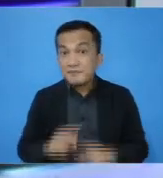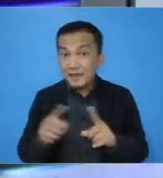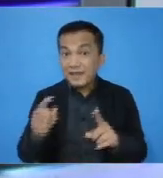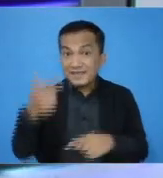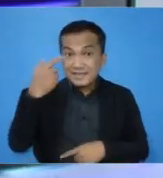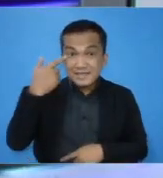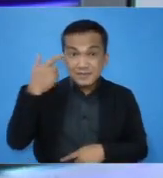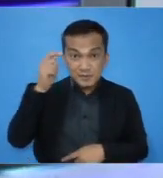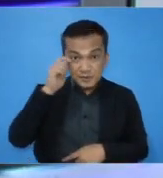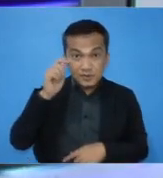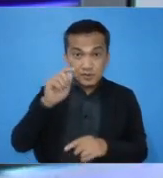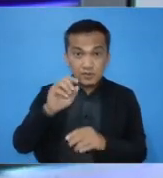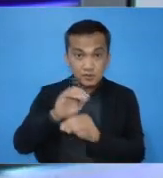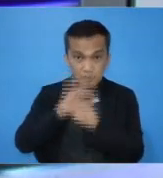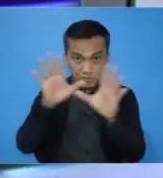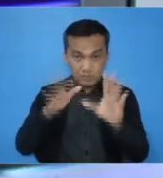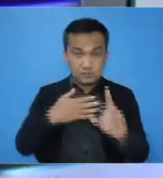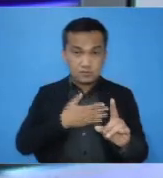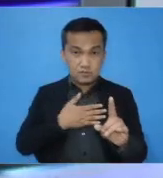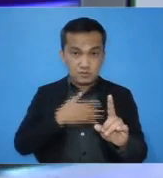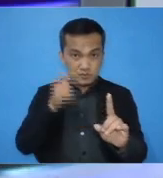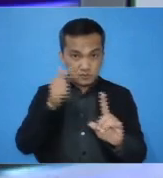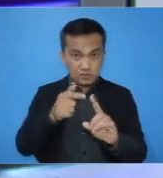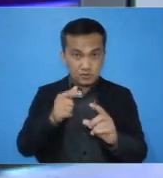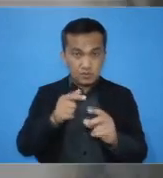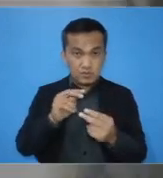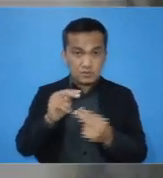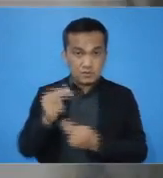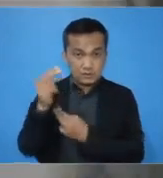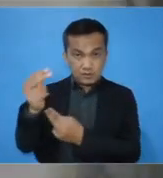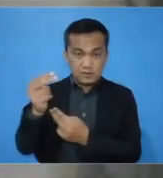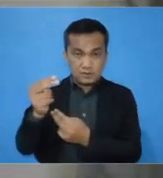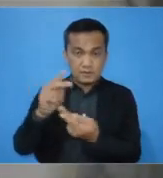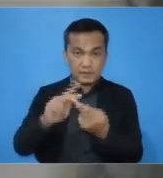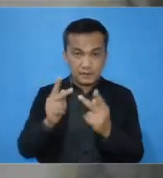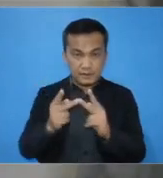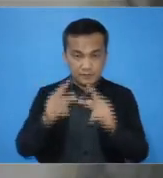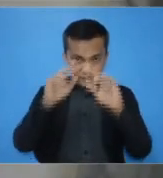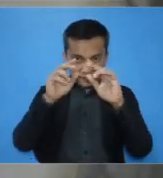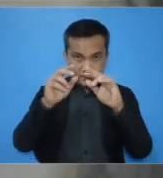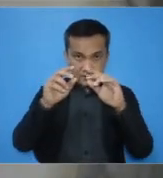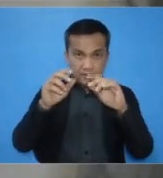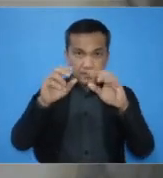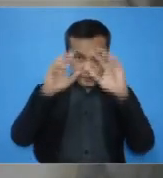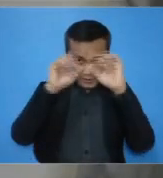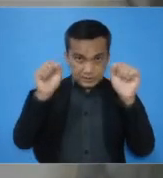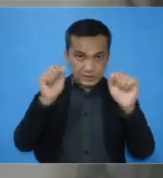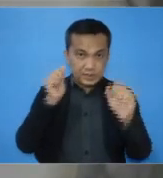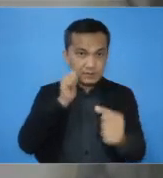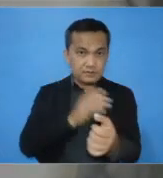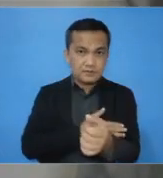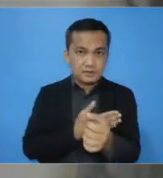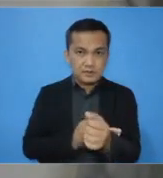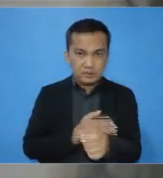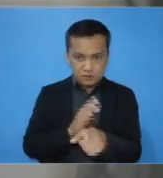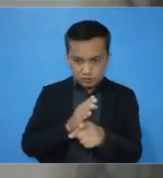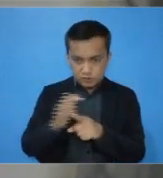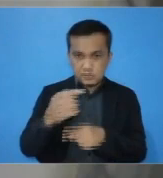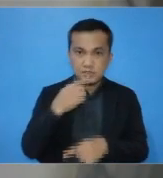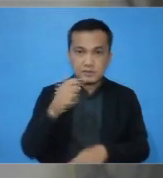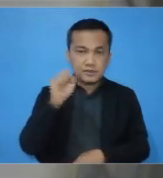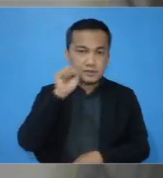malinaw ang intensyong tumakbo at makatandem ang presidential daughter, diretsahan nga bang sinabi ni Inday Sara na sasabak siya